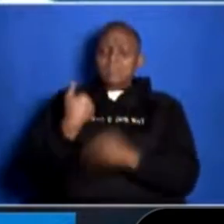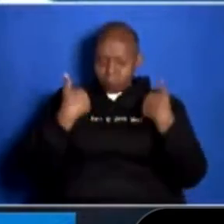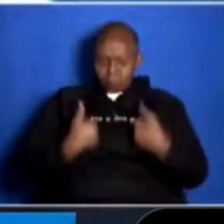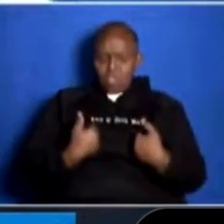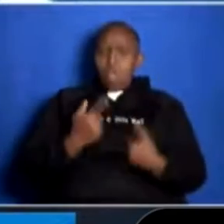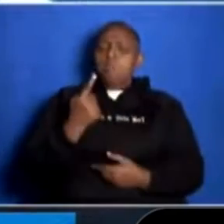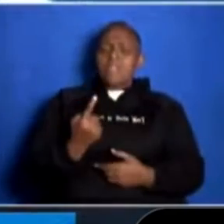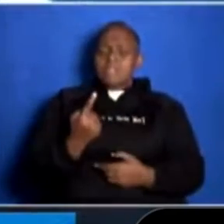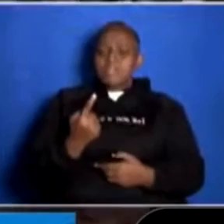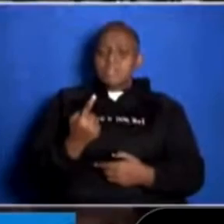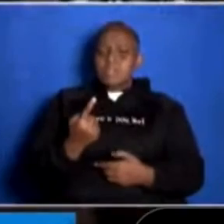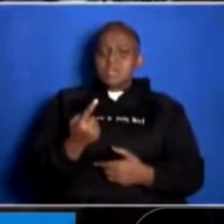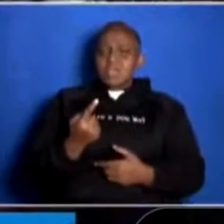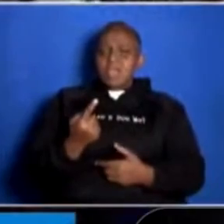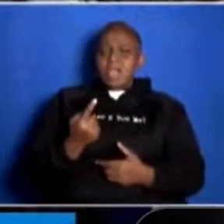I am one of those.